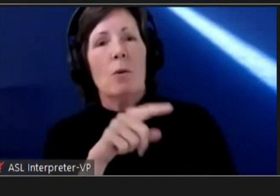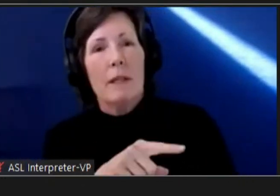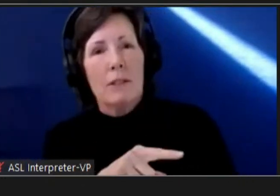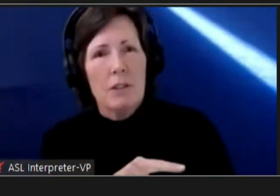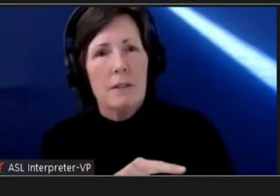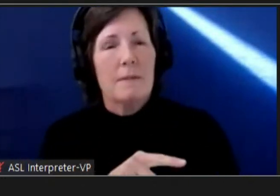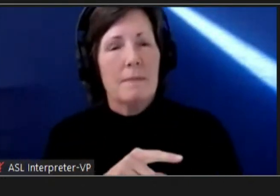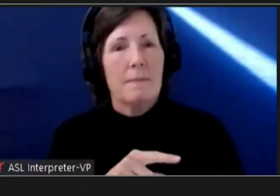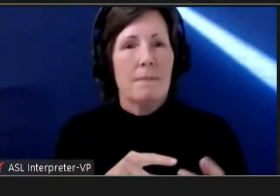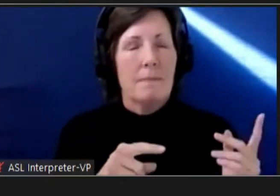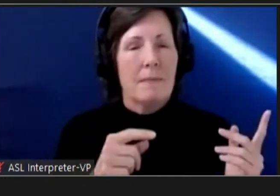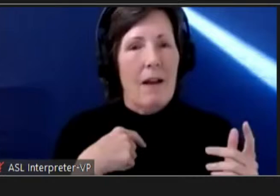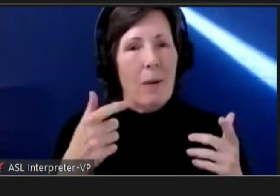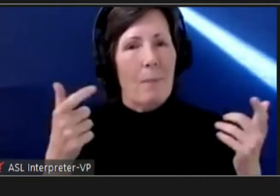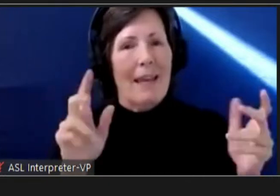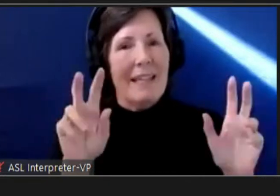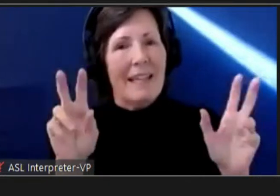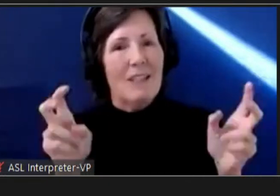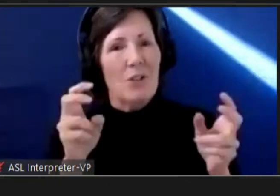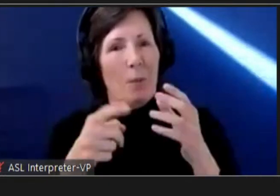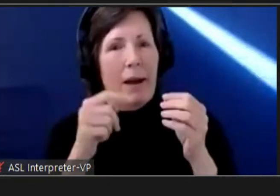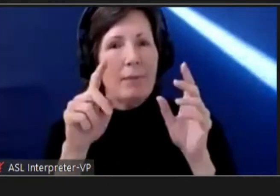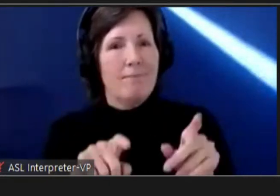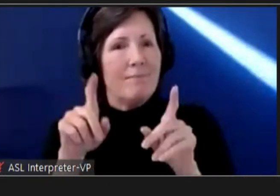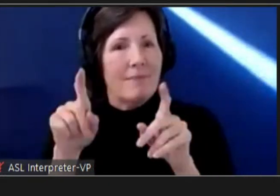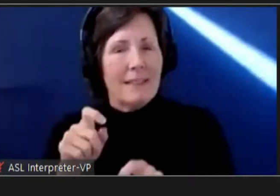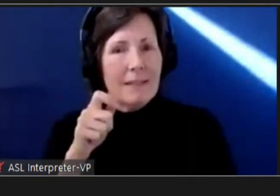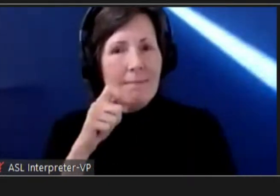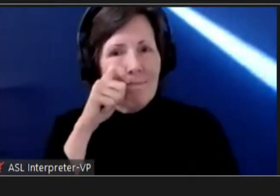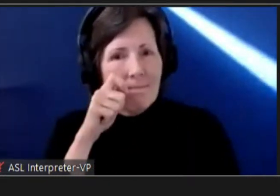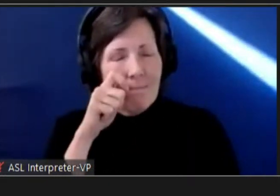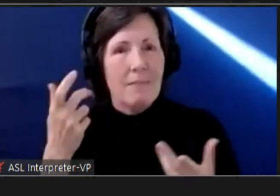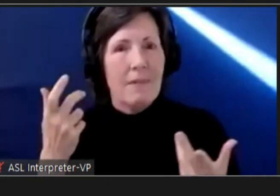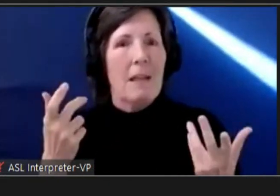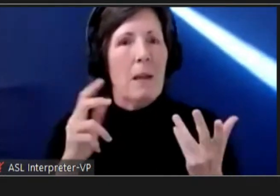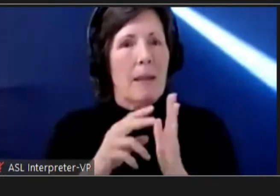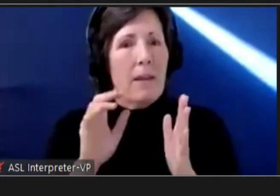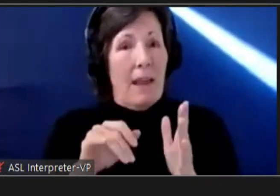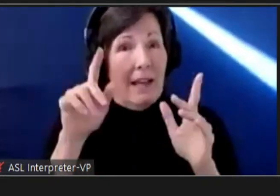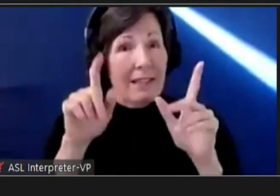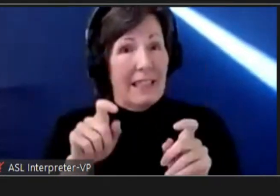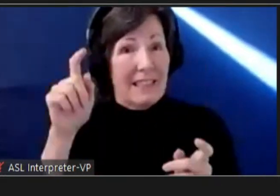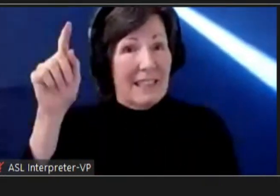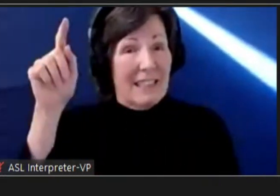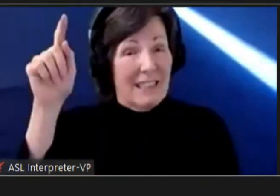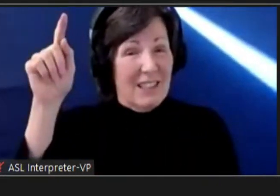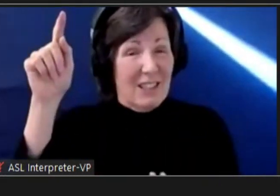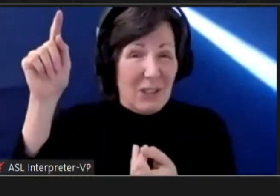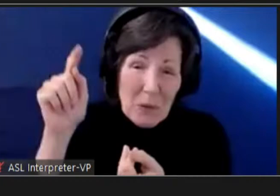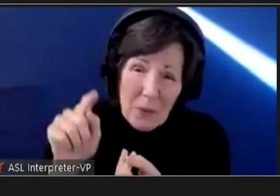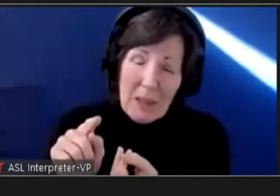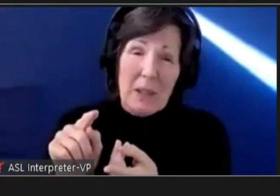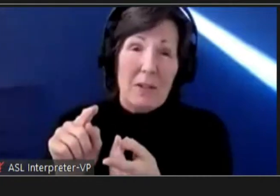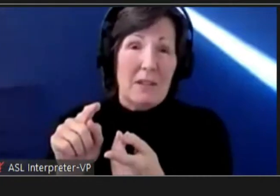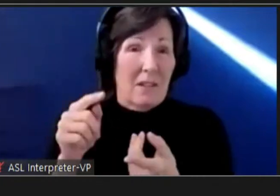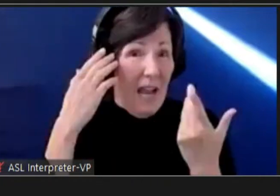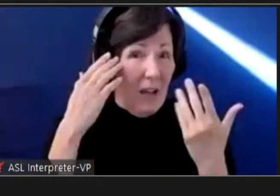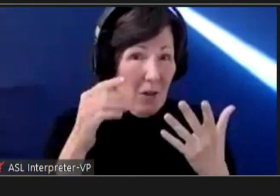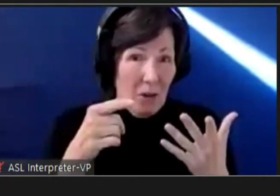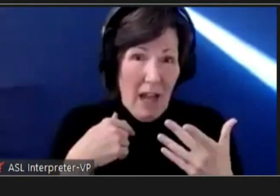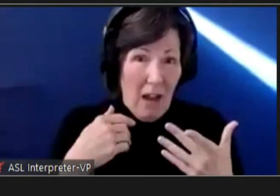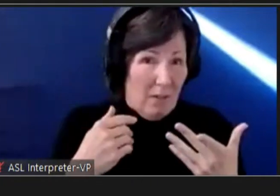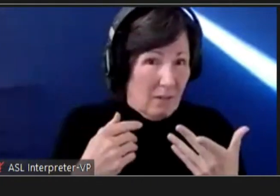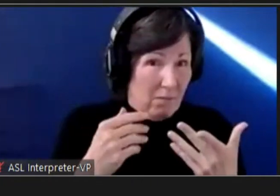there's this big issue about testing, and the testing has decreased greatly. I don't know if you have numbers to